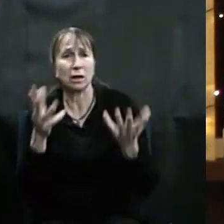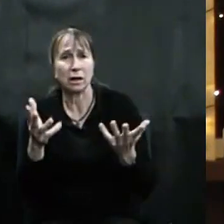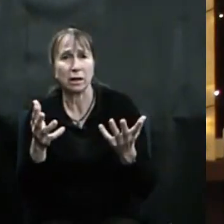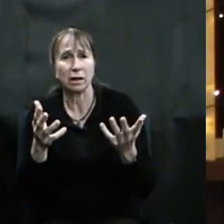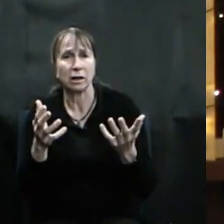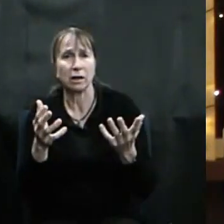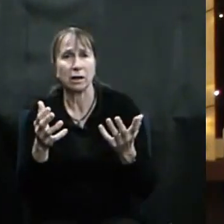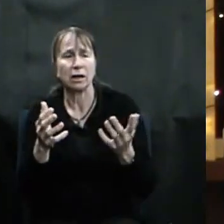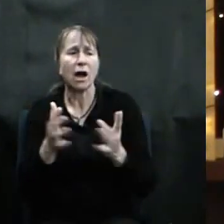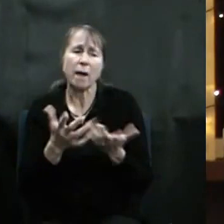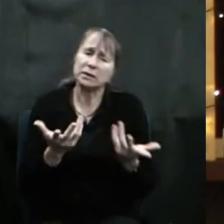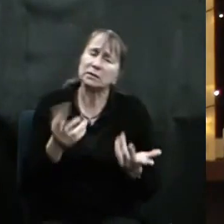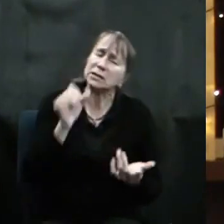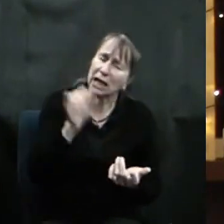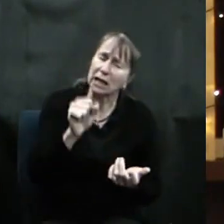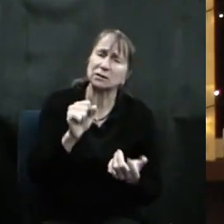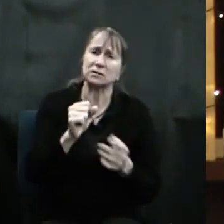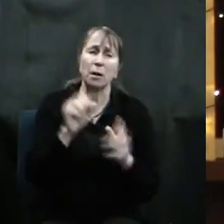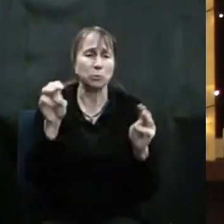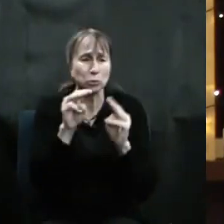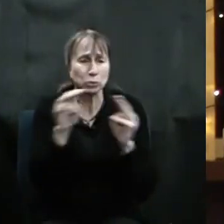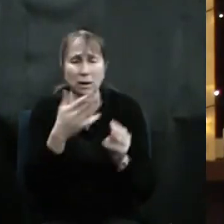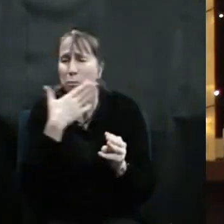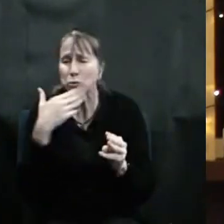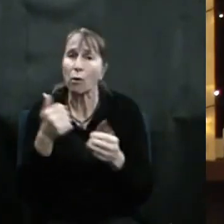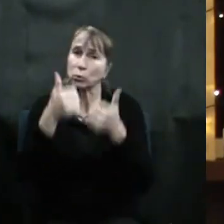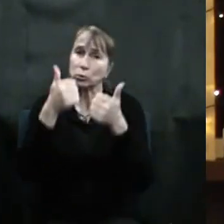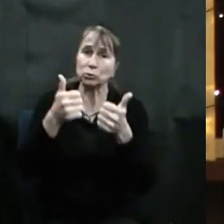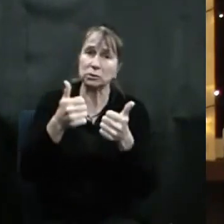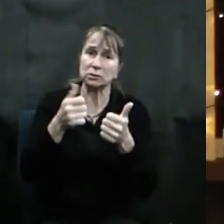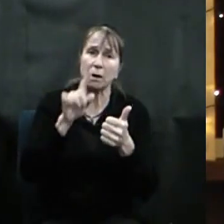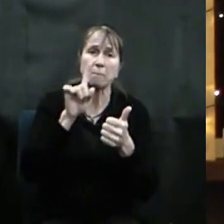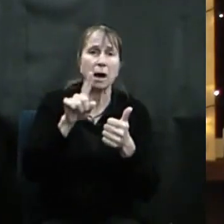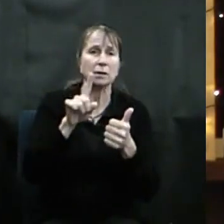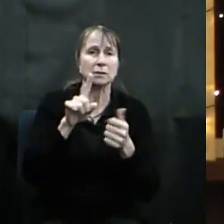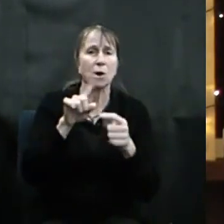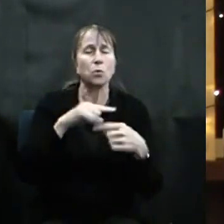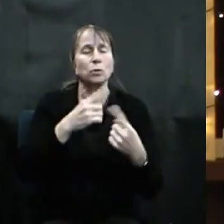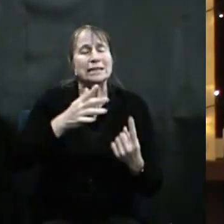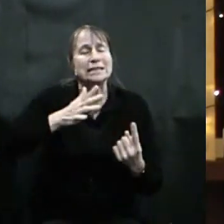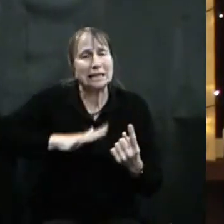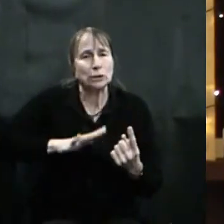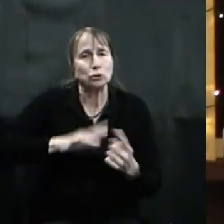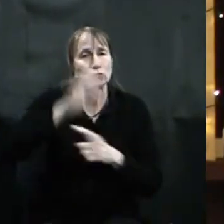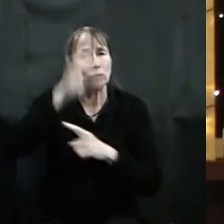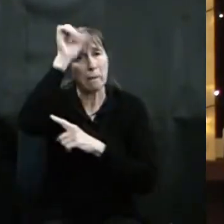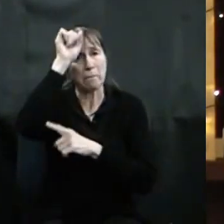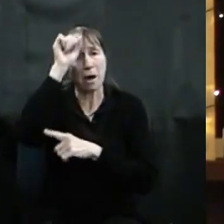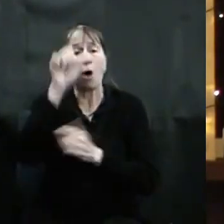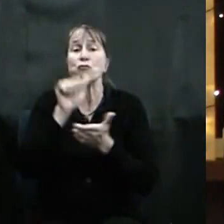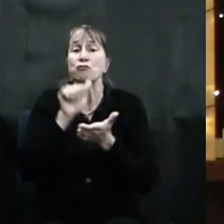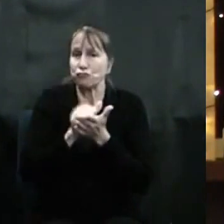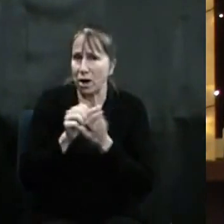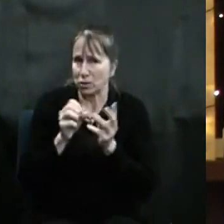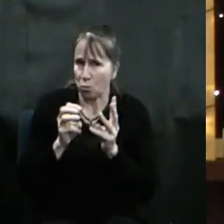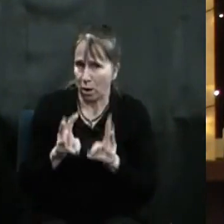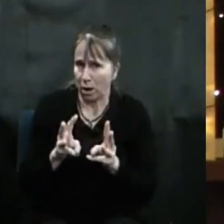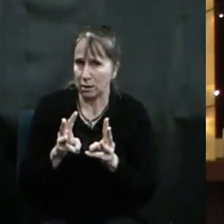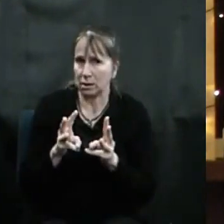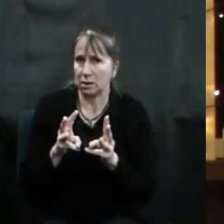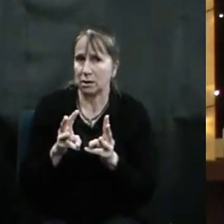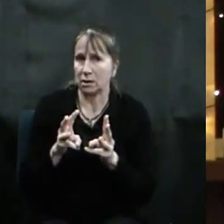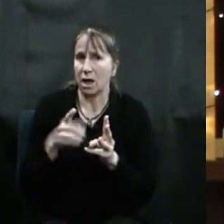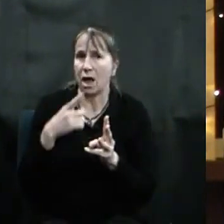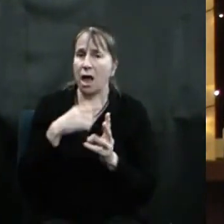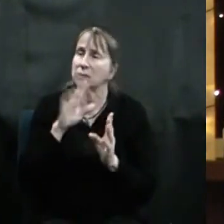all beautiful things. They're good things. But sometimes, when they're done wrong, it actually